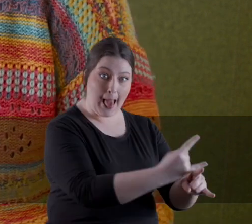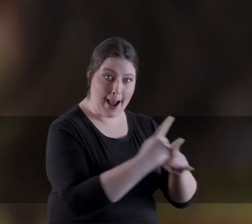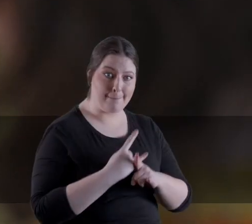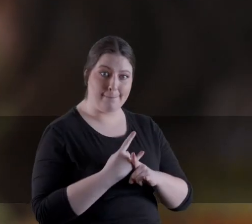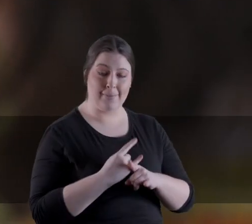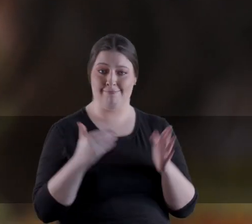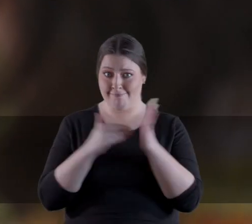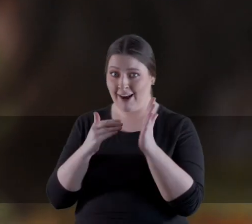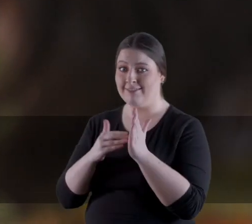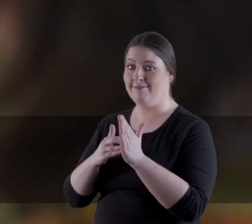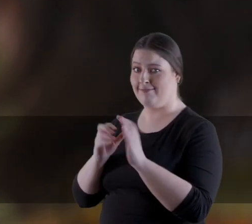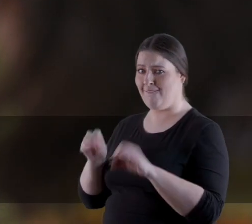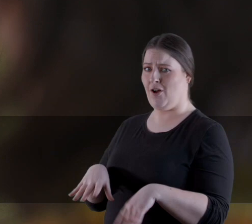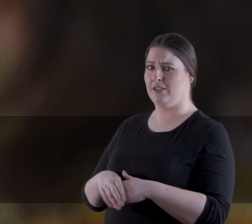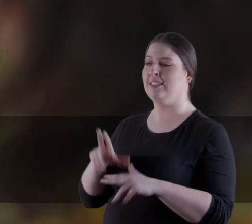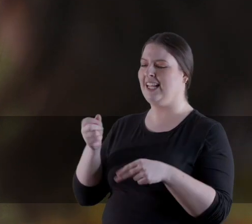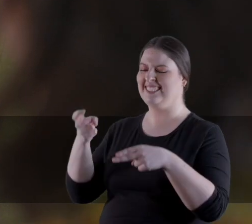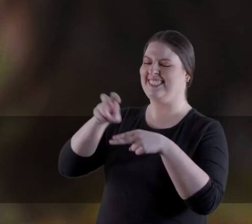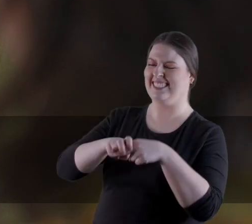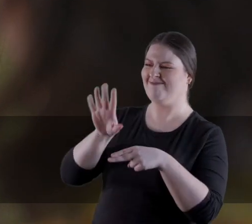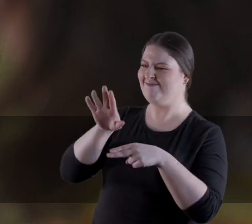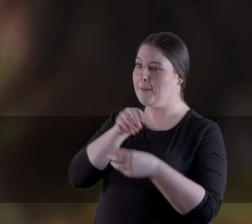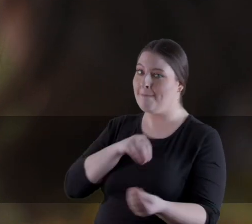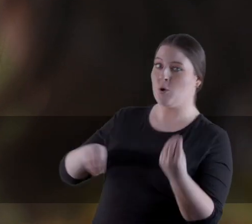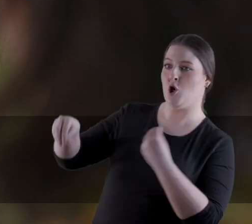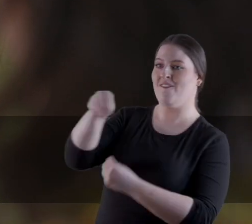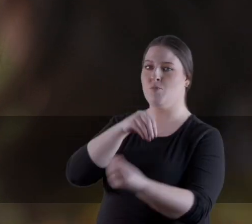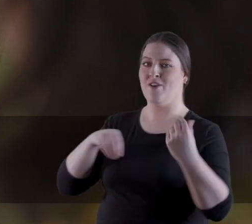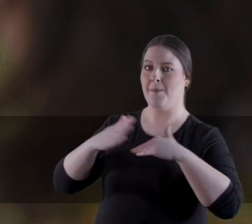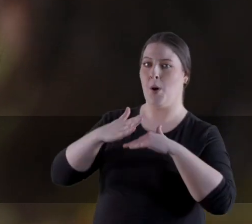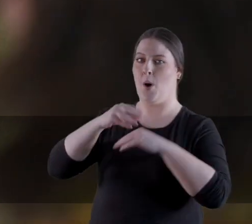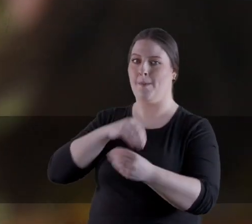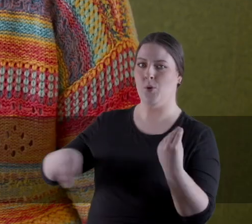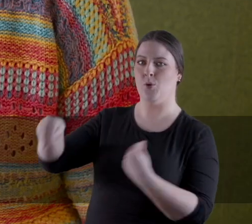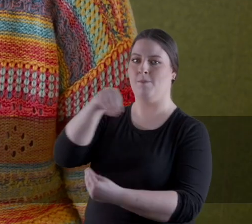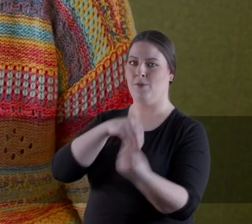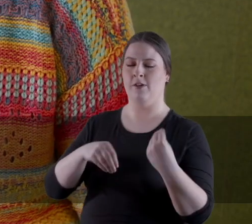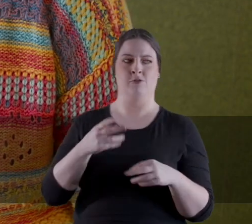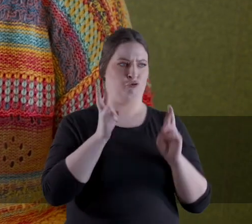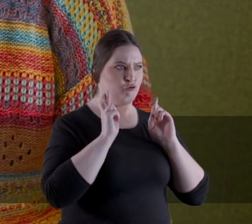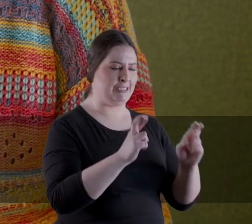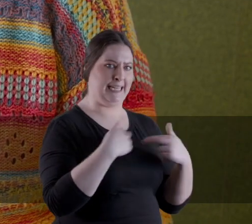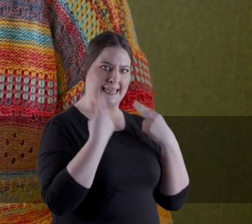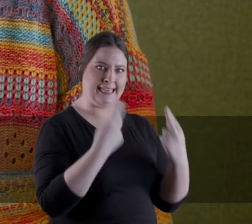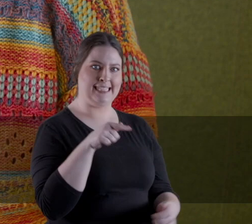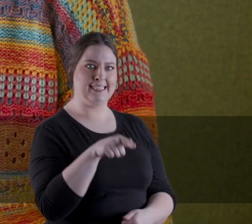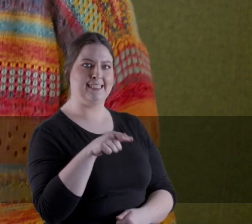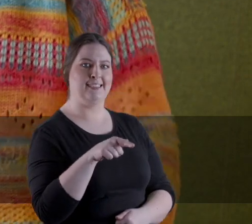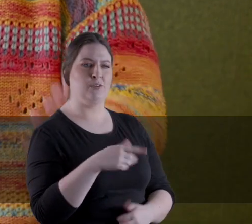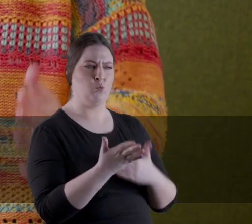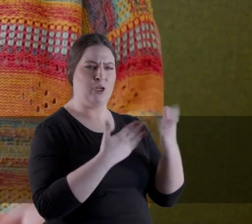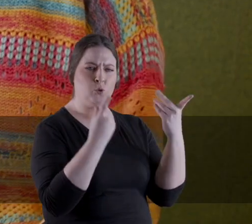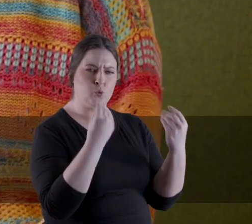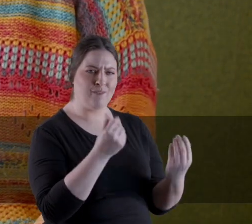help me? Yes, of course. You can sit a bit less and move more. That's exactly what I need.